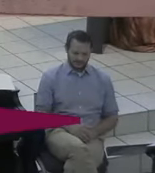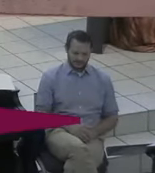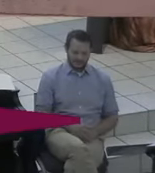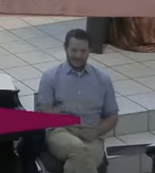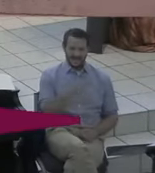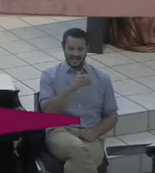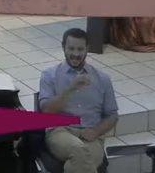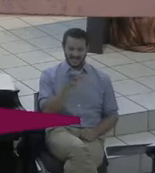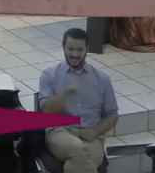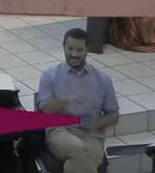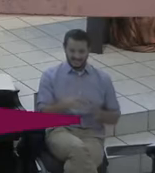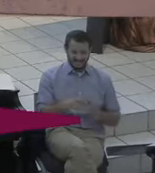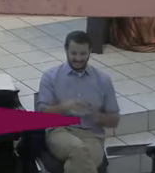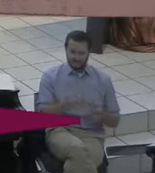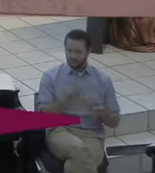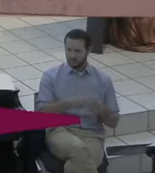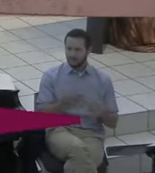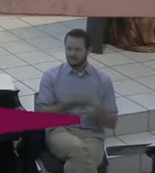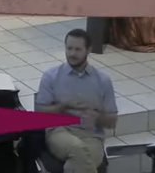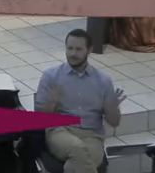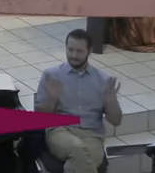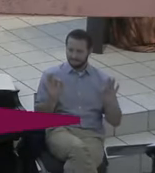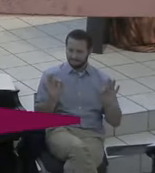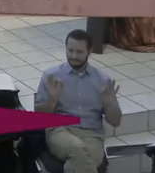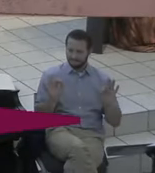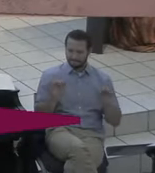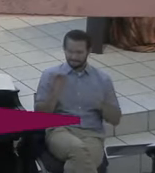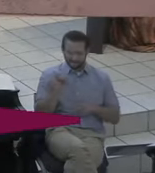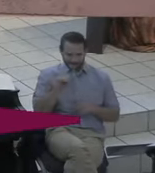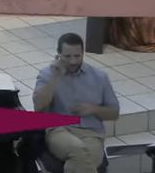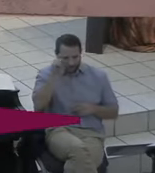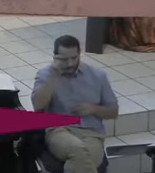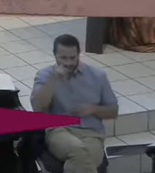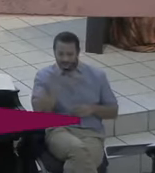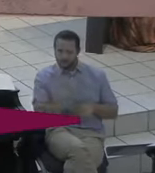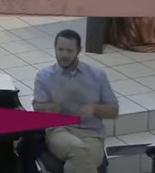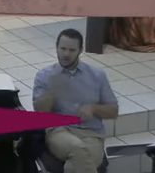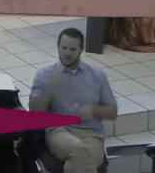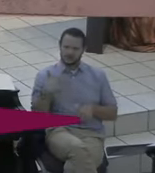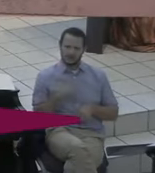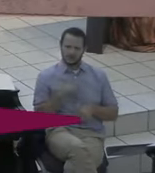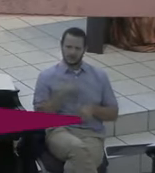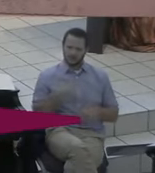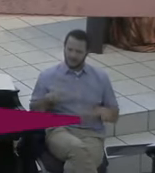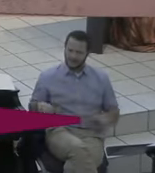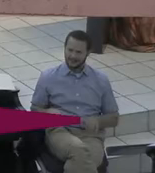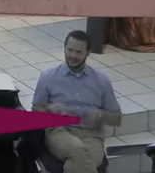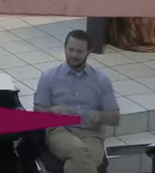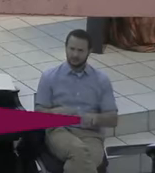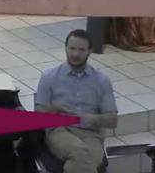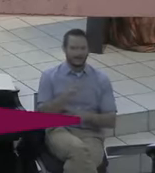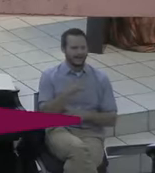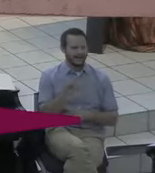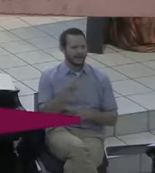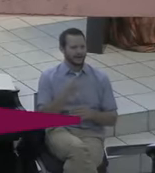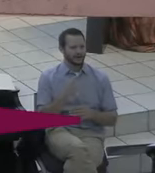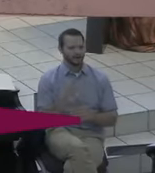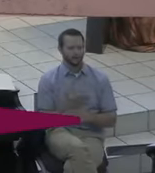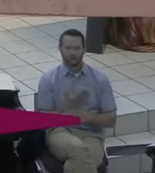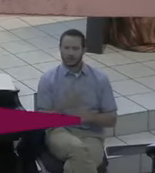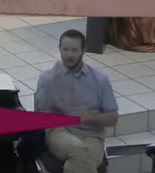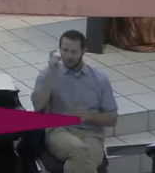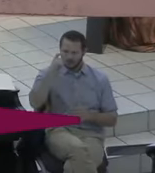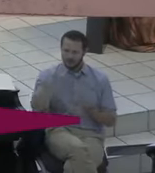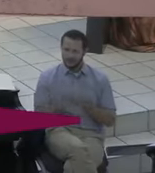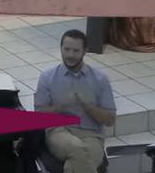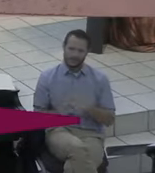freedom. Wisdom. It calls us to action. And it calls us to share wisdom with